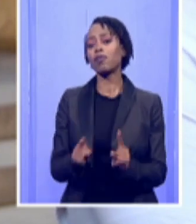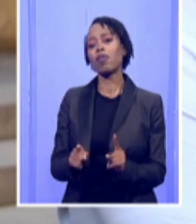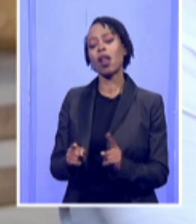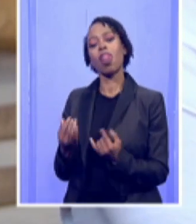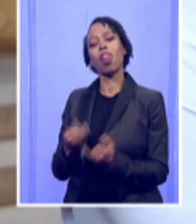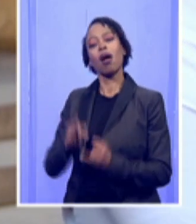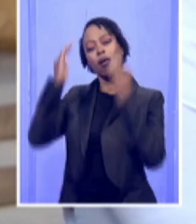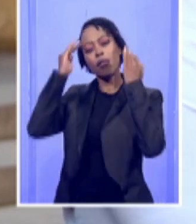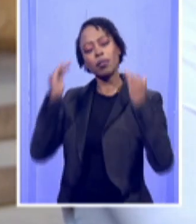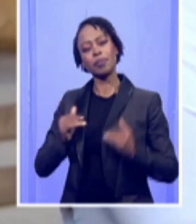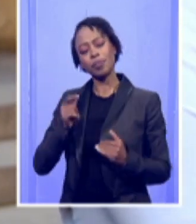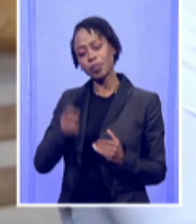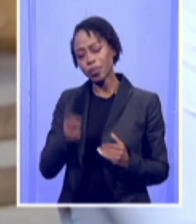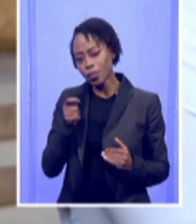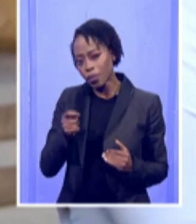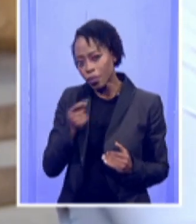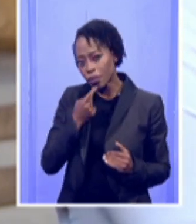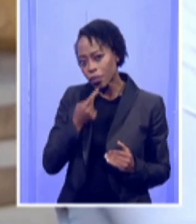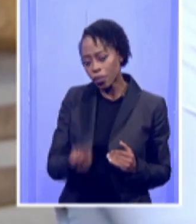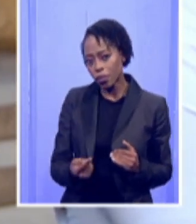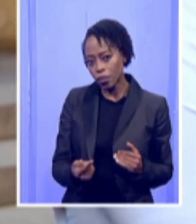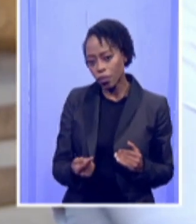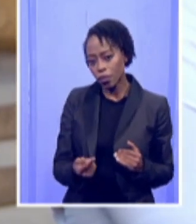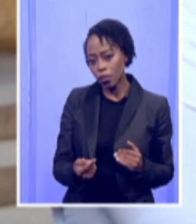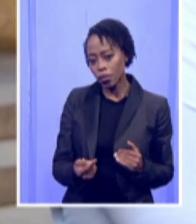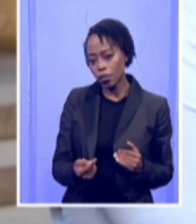that, while you say